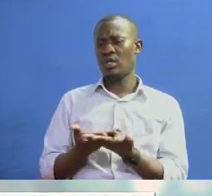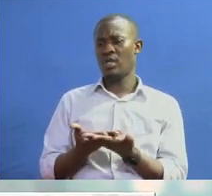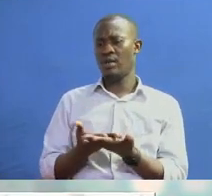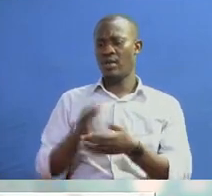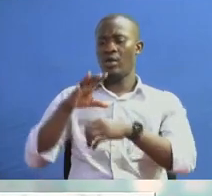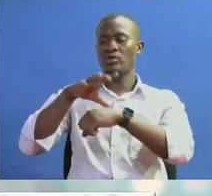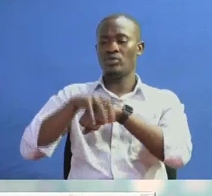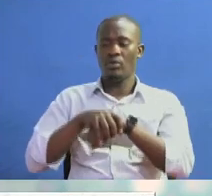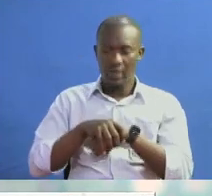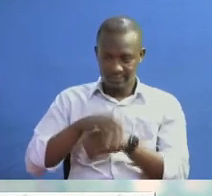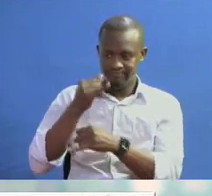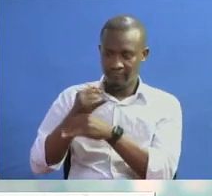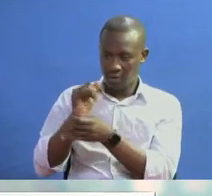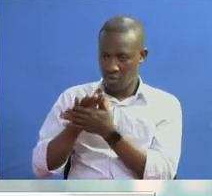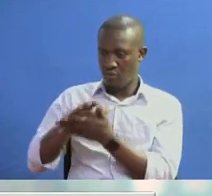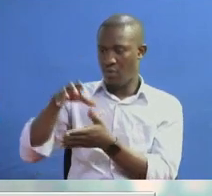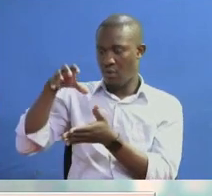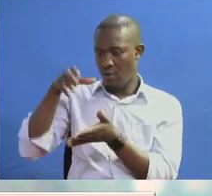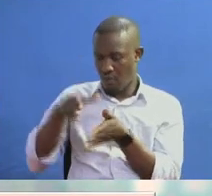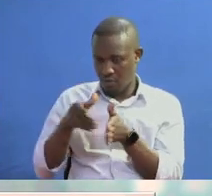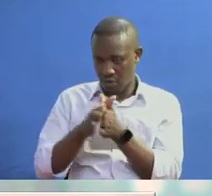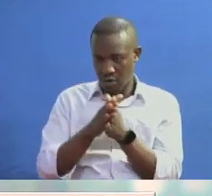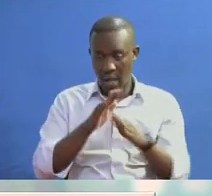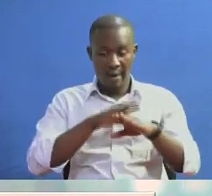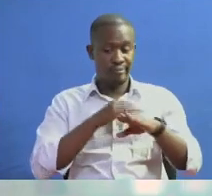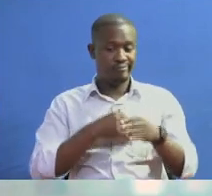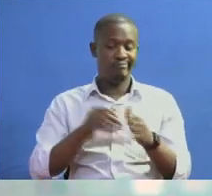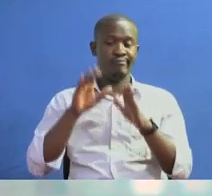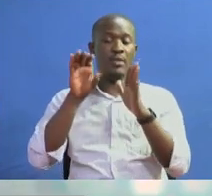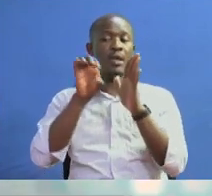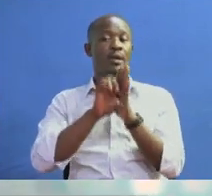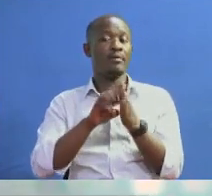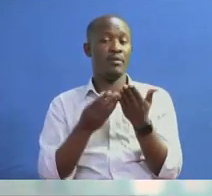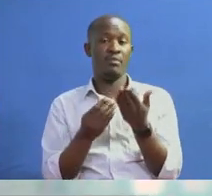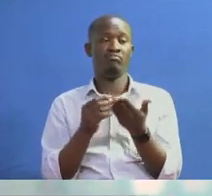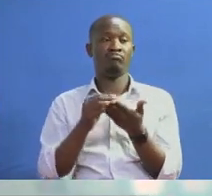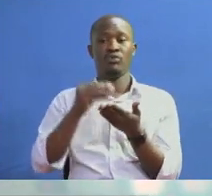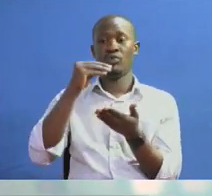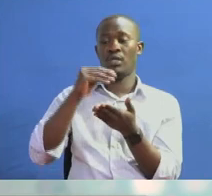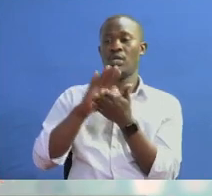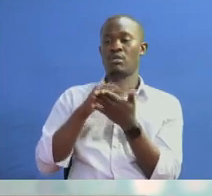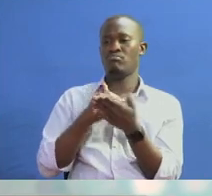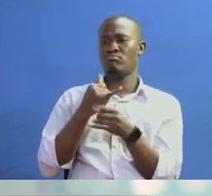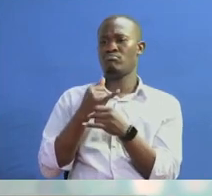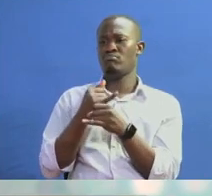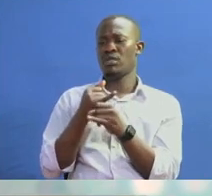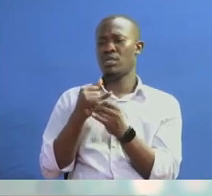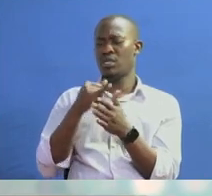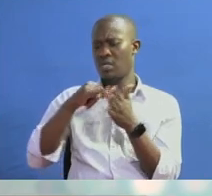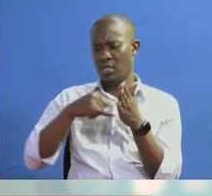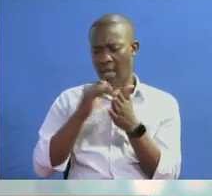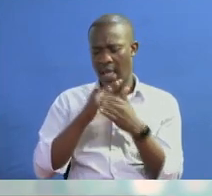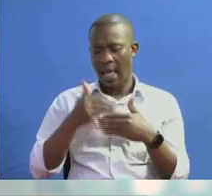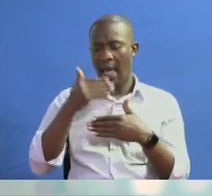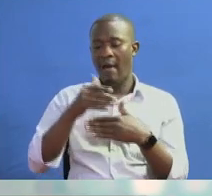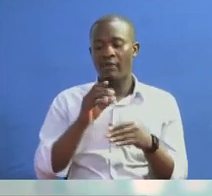get job opportunities, because a good example is if you study software engineering, it's a one course year in ALX. After you're